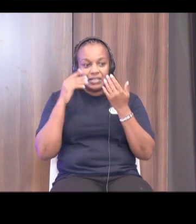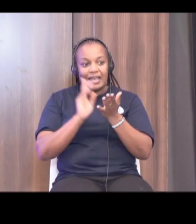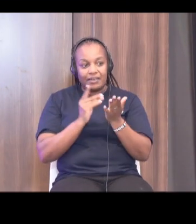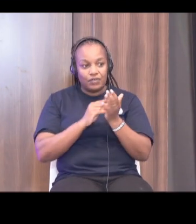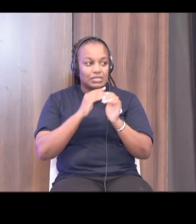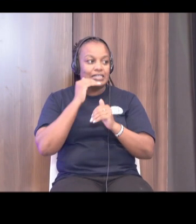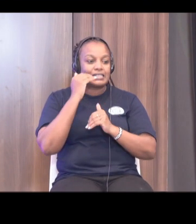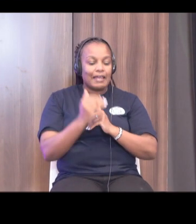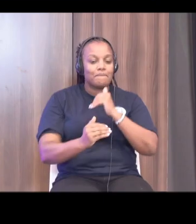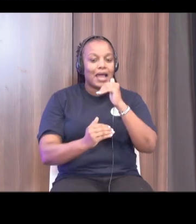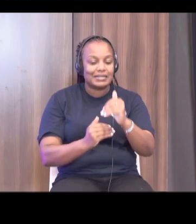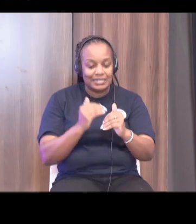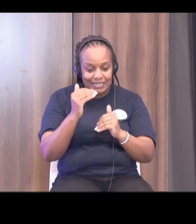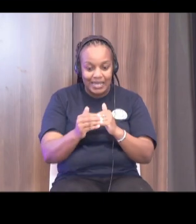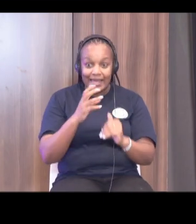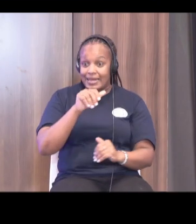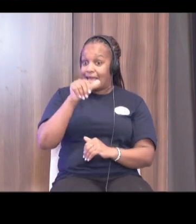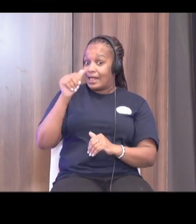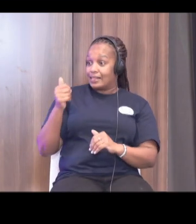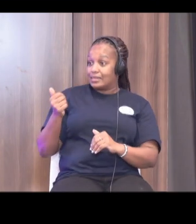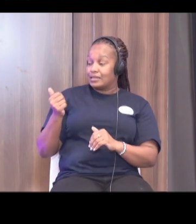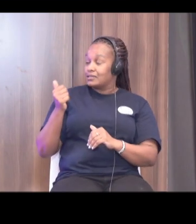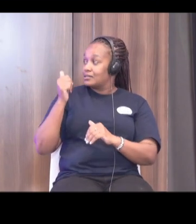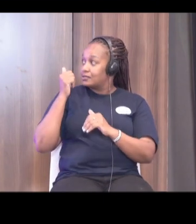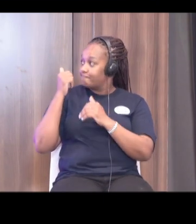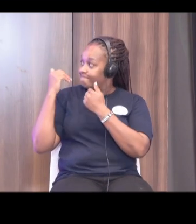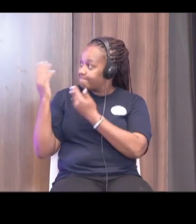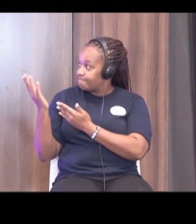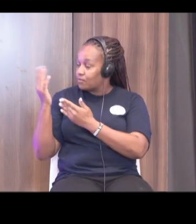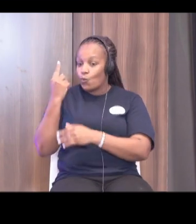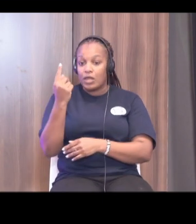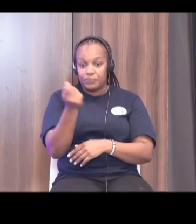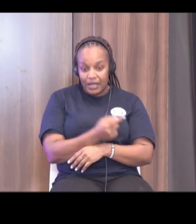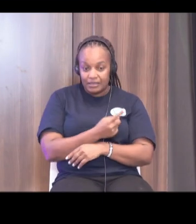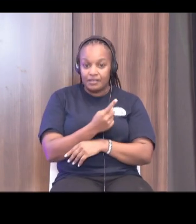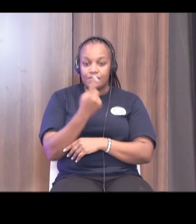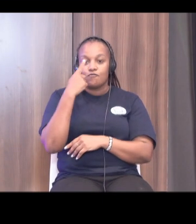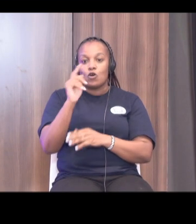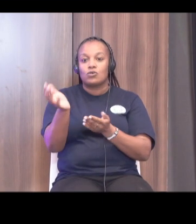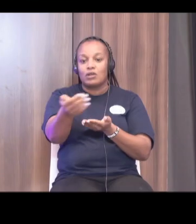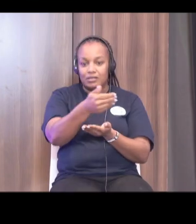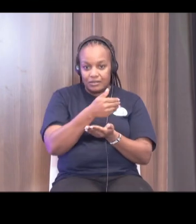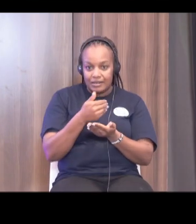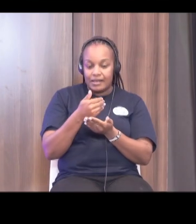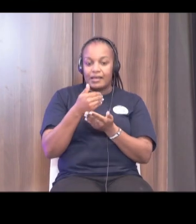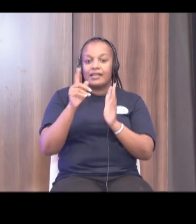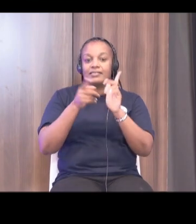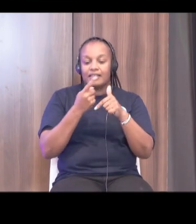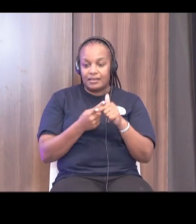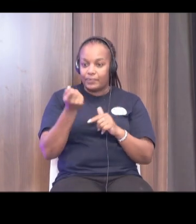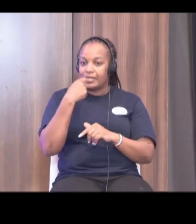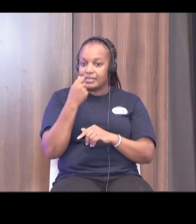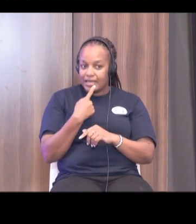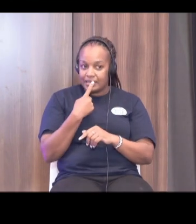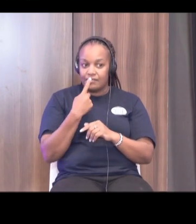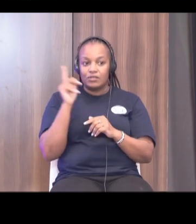systemic and others reactogenicity. 1 month for adverse event collection, the medically attended adverse events,